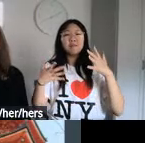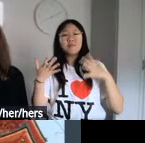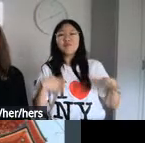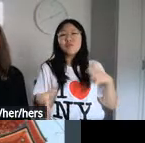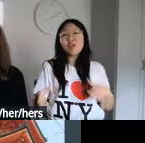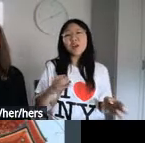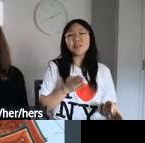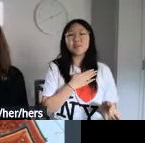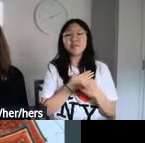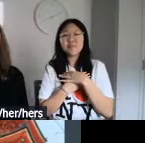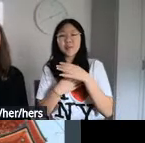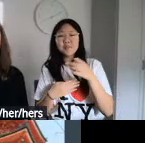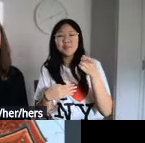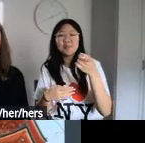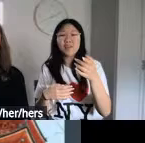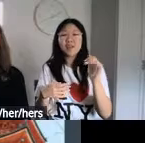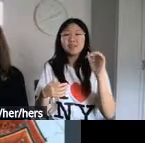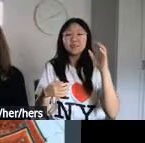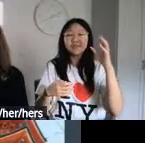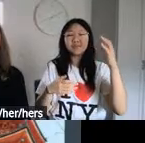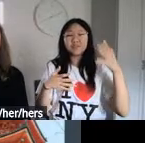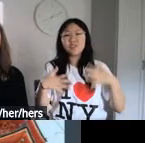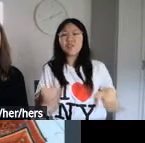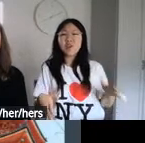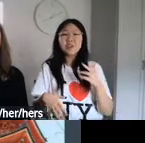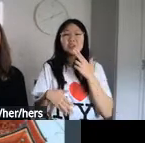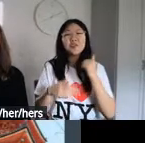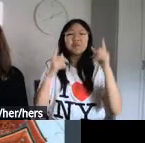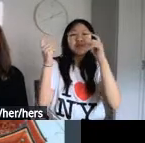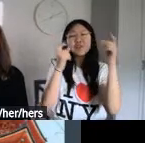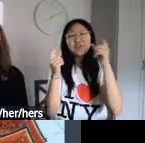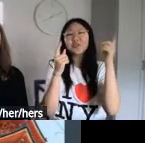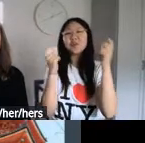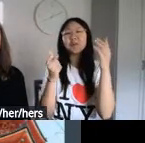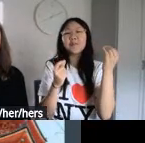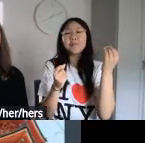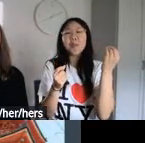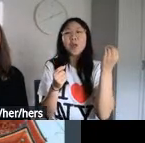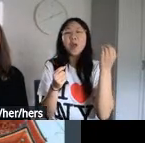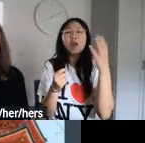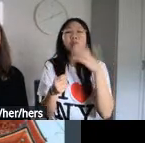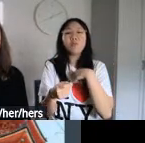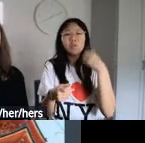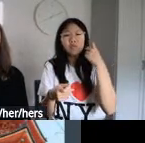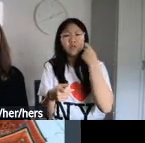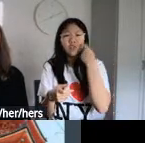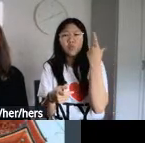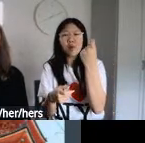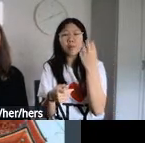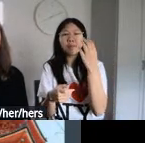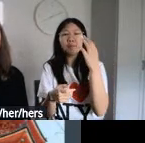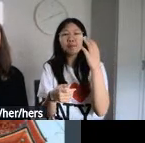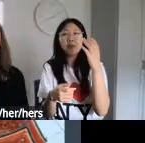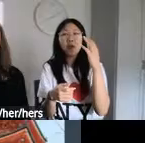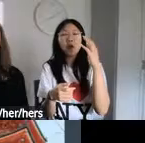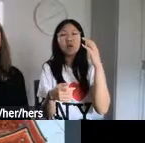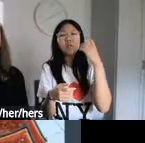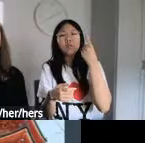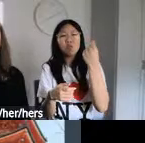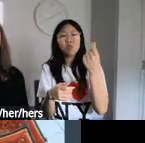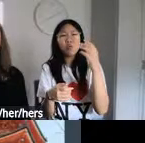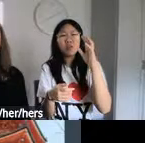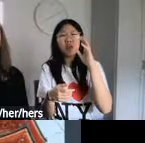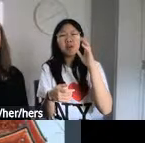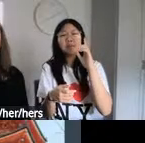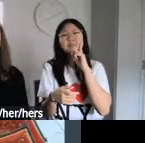had such a great time enjoying each other. We actually dressed in kimonos and took some cute pictures there. And we just